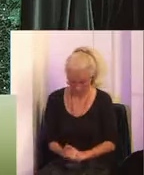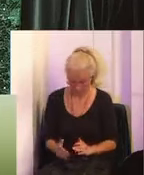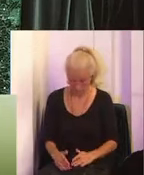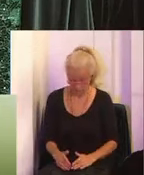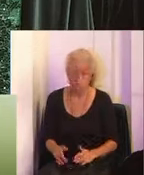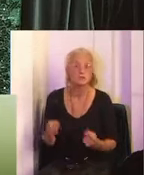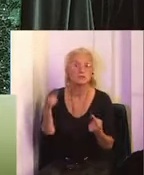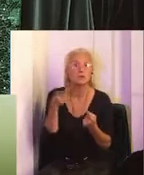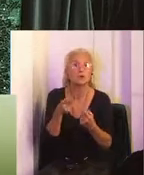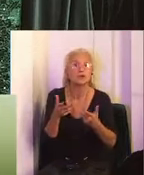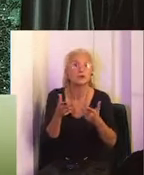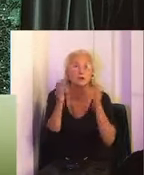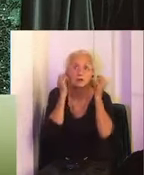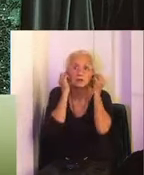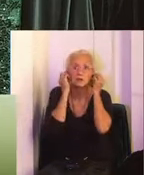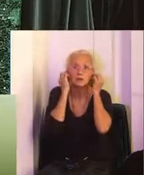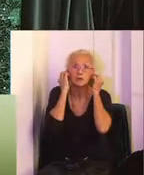The point is